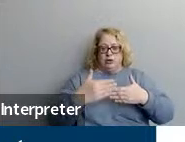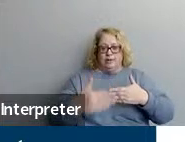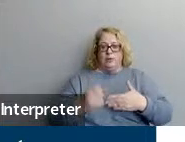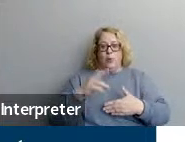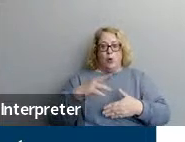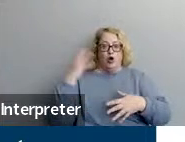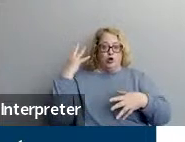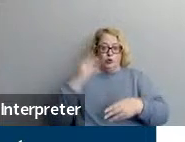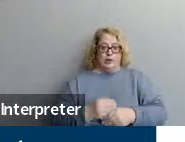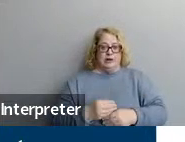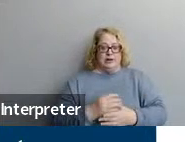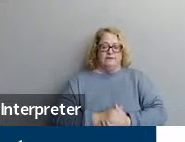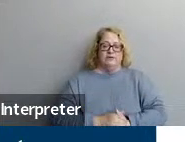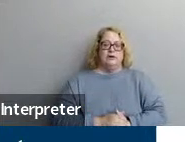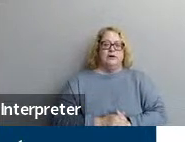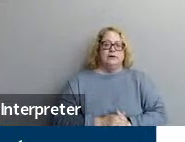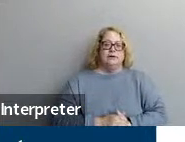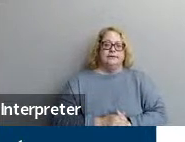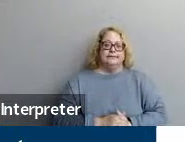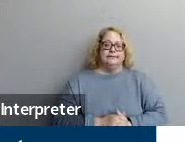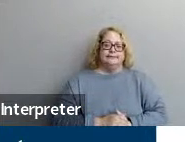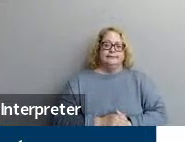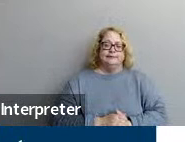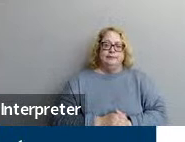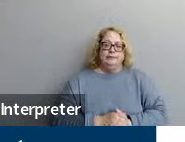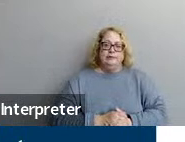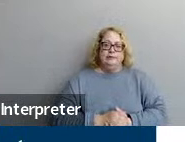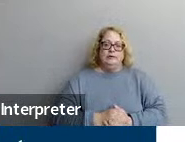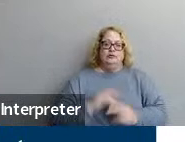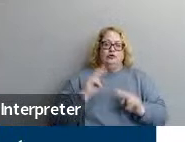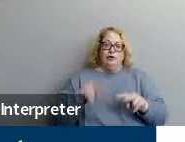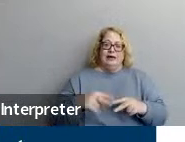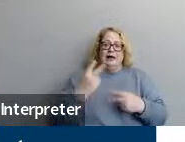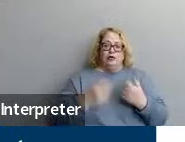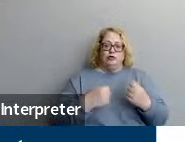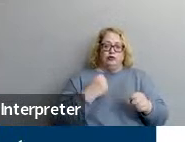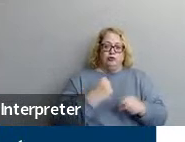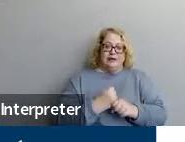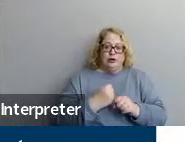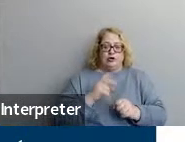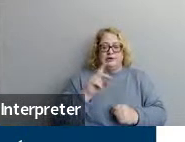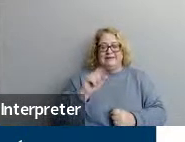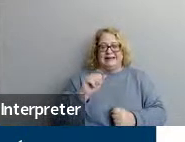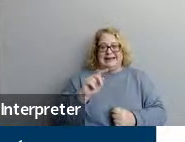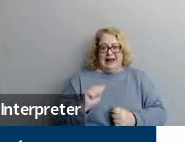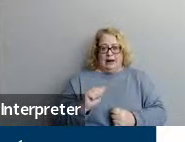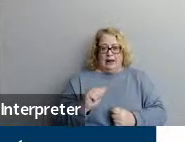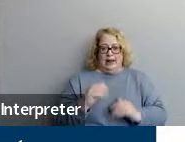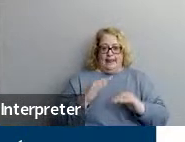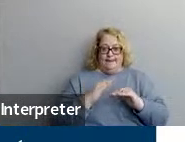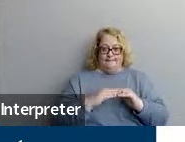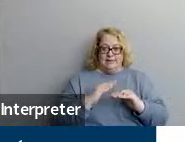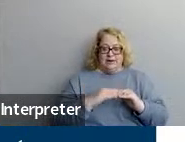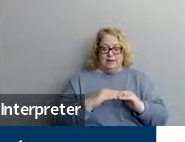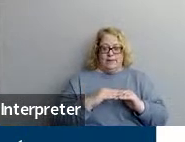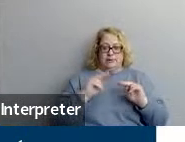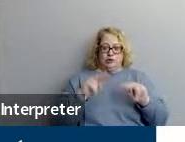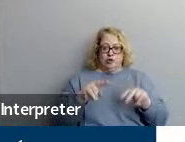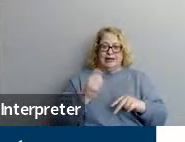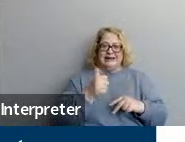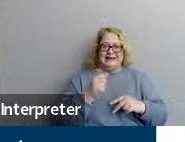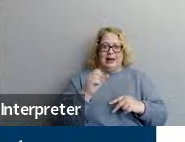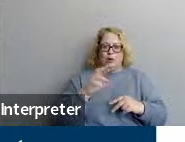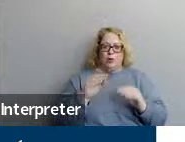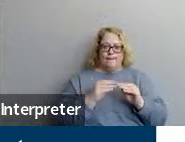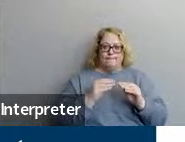or cumulatively. Again, looking at 2 consecutive years of data, and the minimum cell size is looking at 10 or